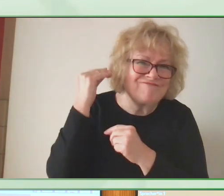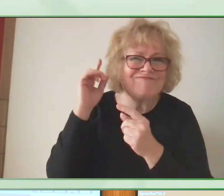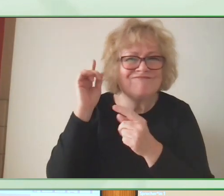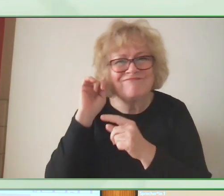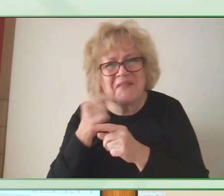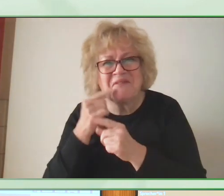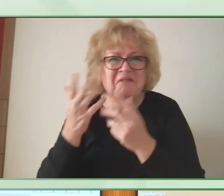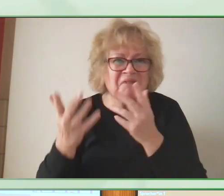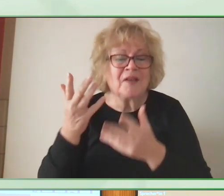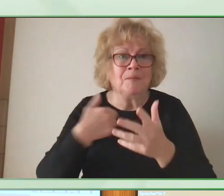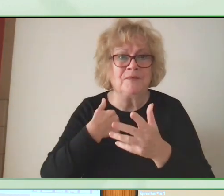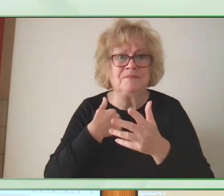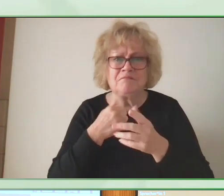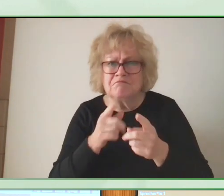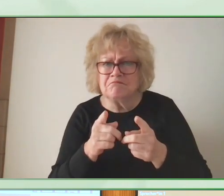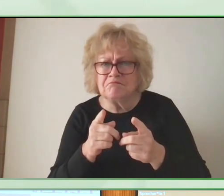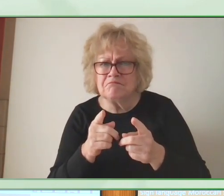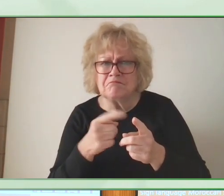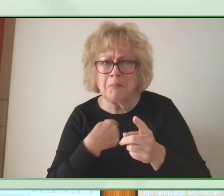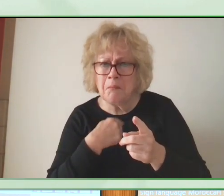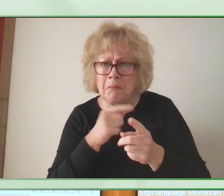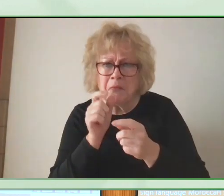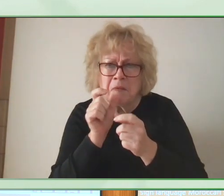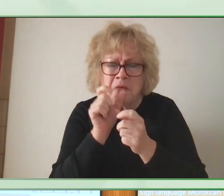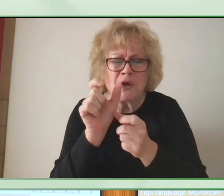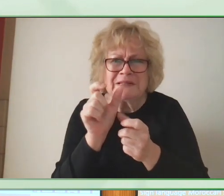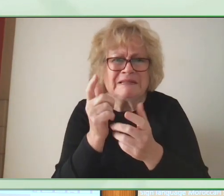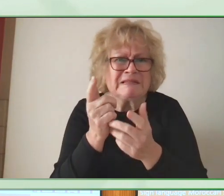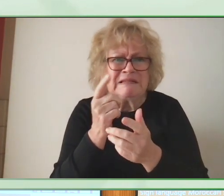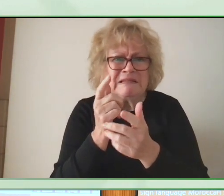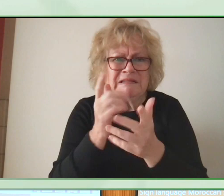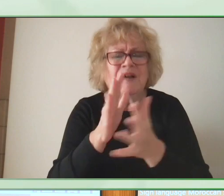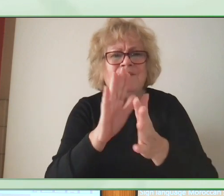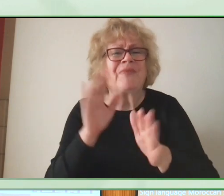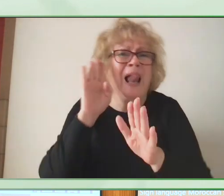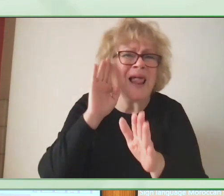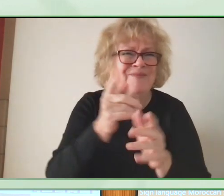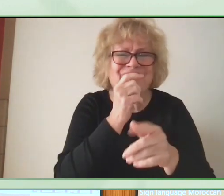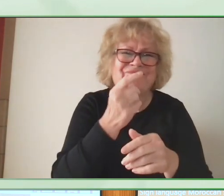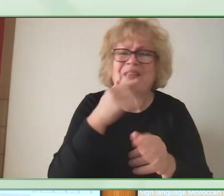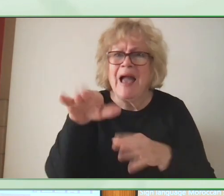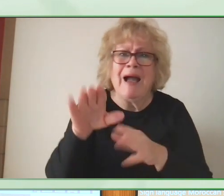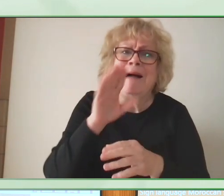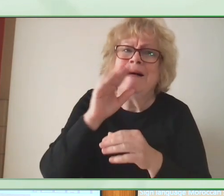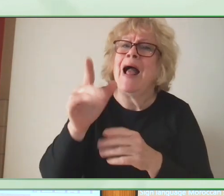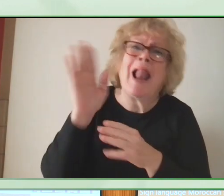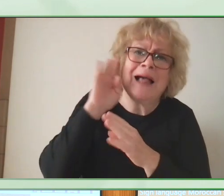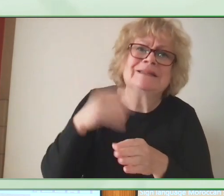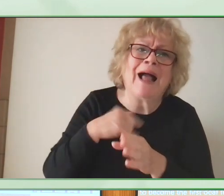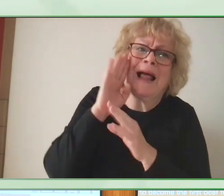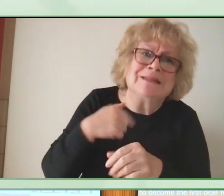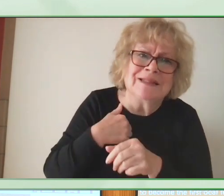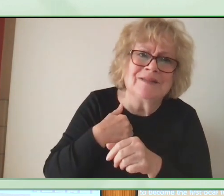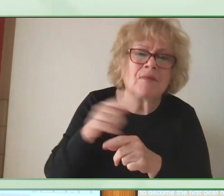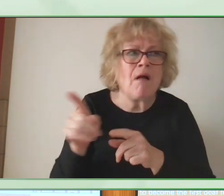high school student in the region, and unfortunately faced barriers to higher education due to